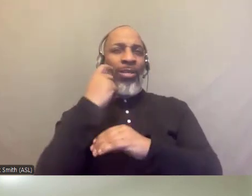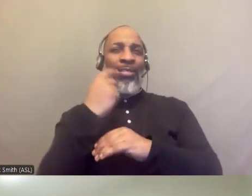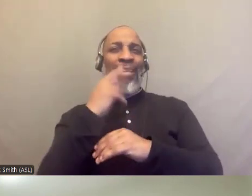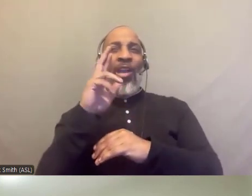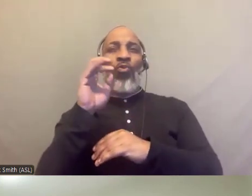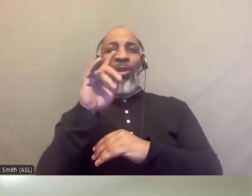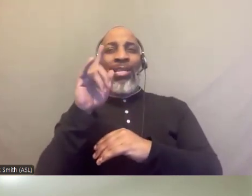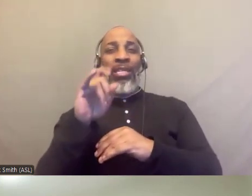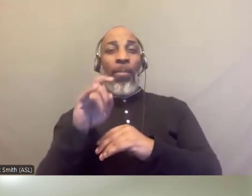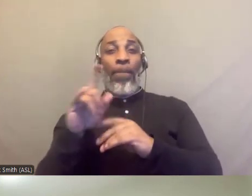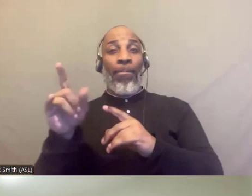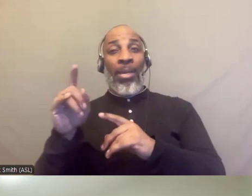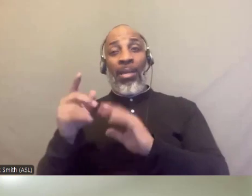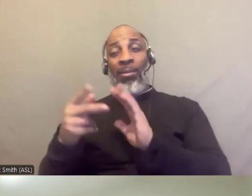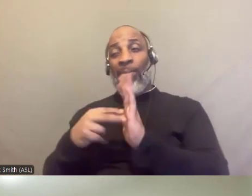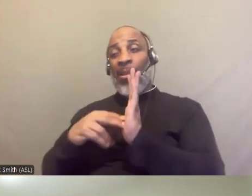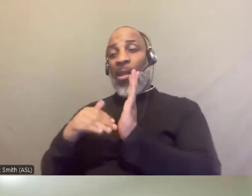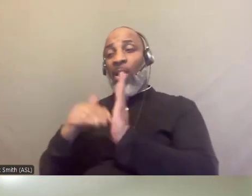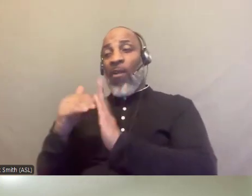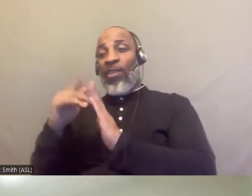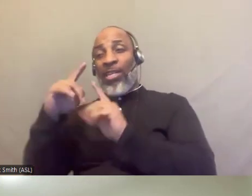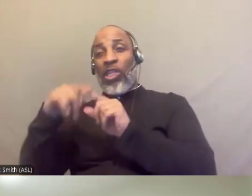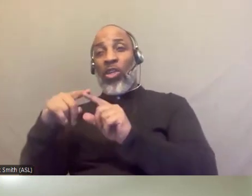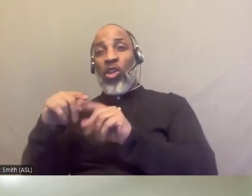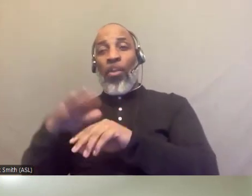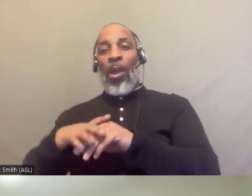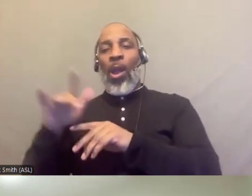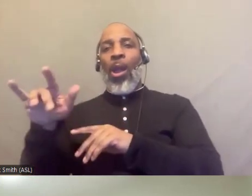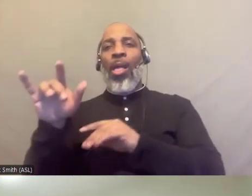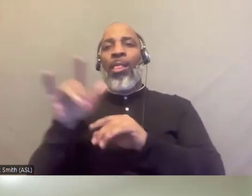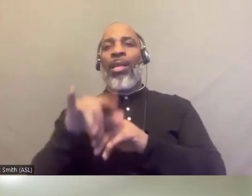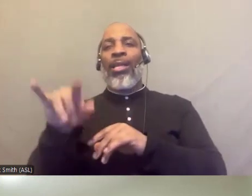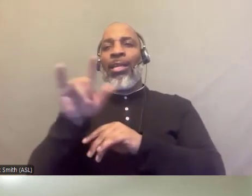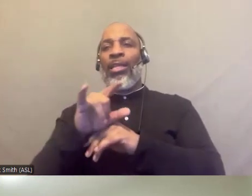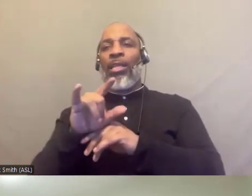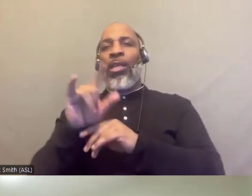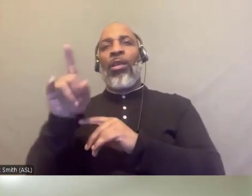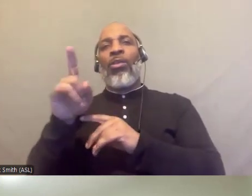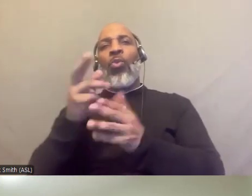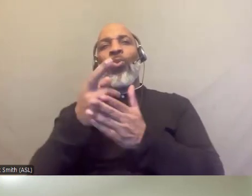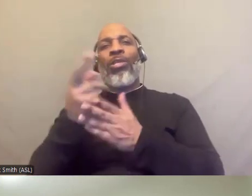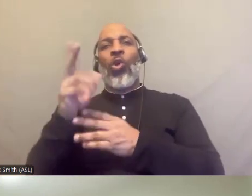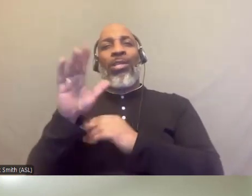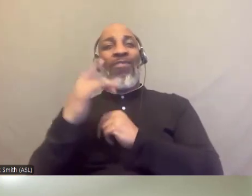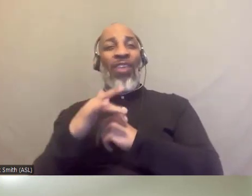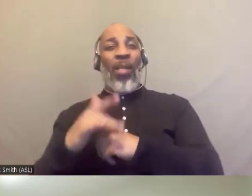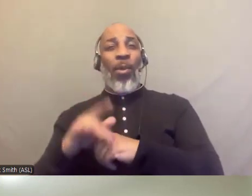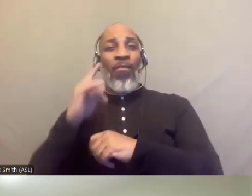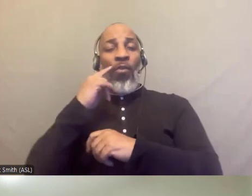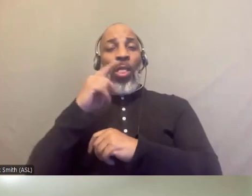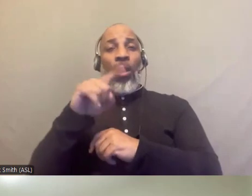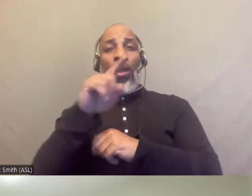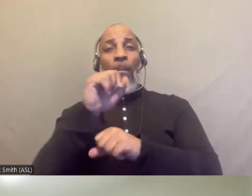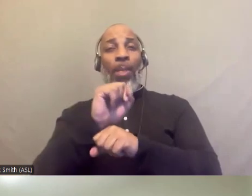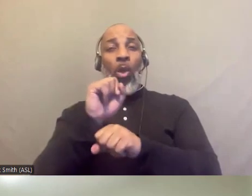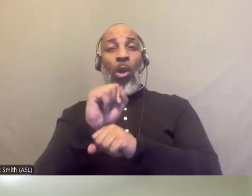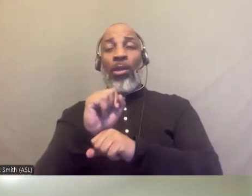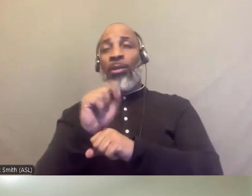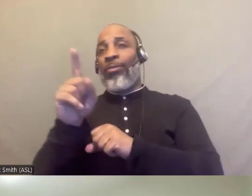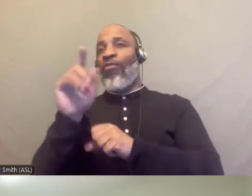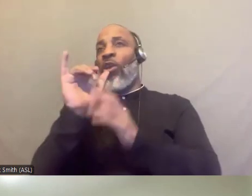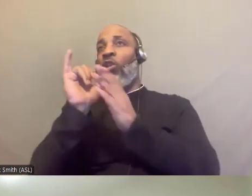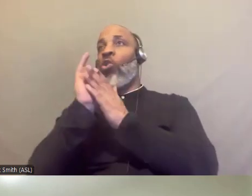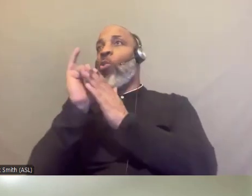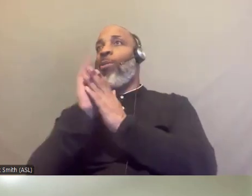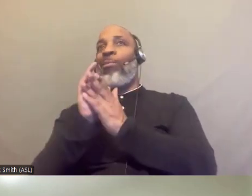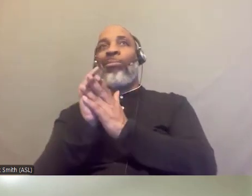was reasonableness is often determined by the size of the employer and the resources available to the employer. So if we're in New York City